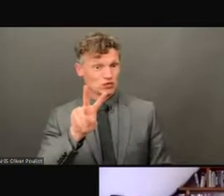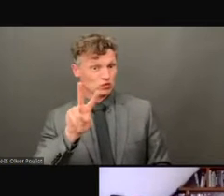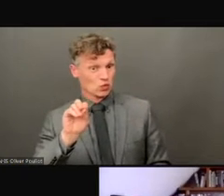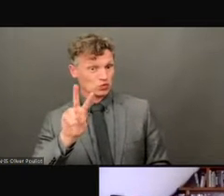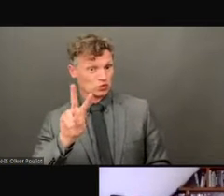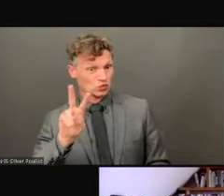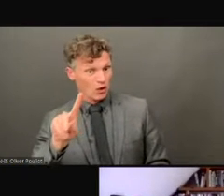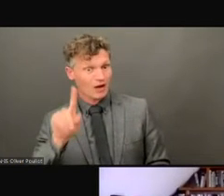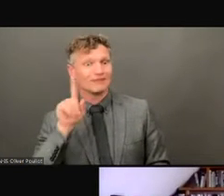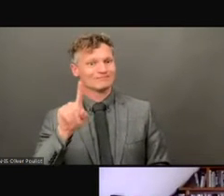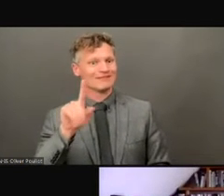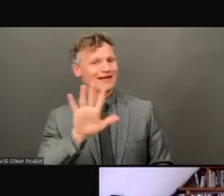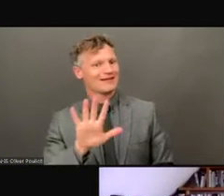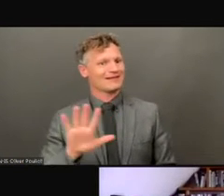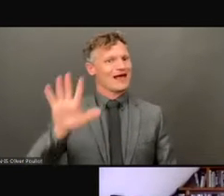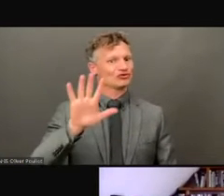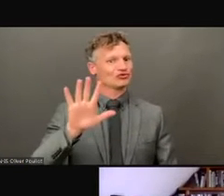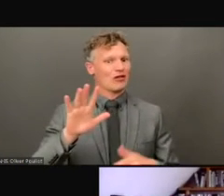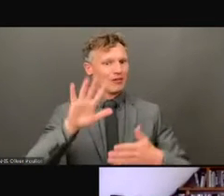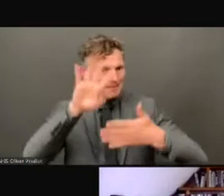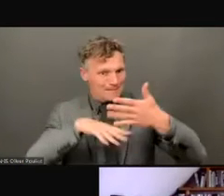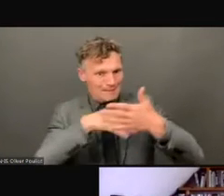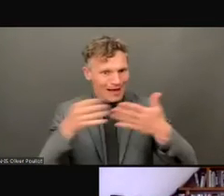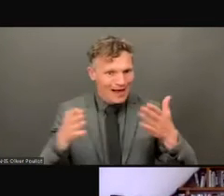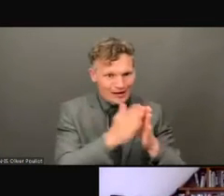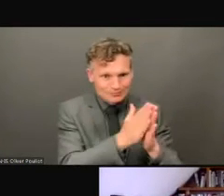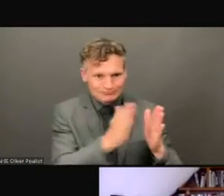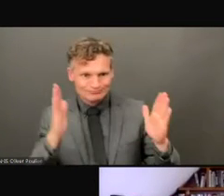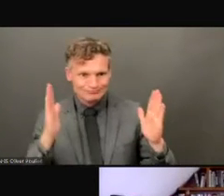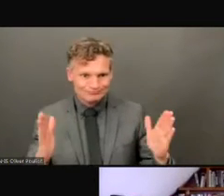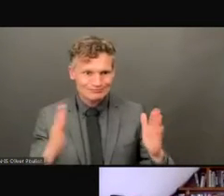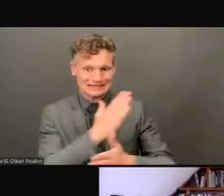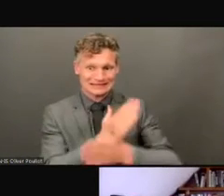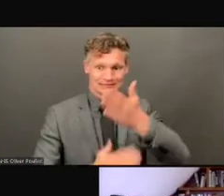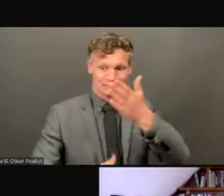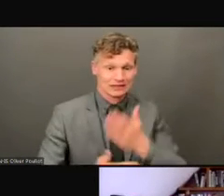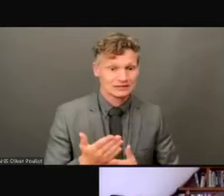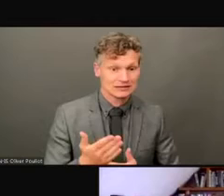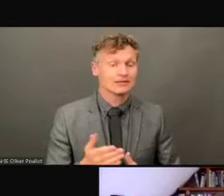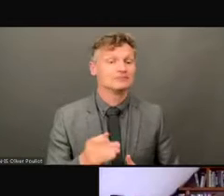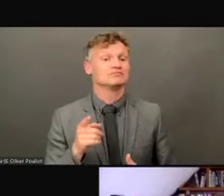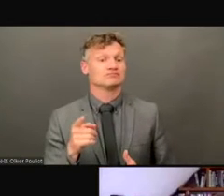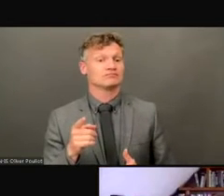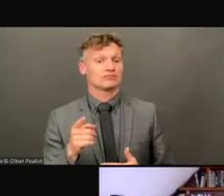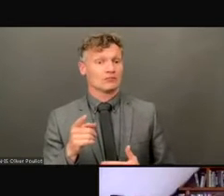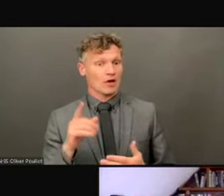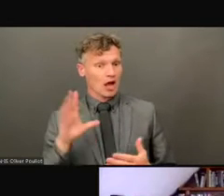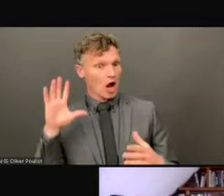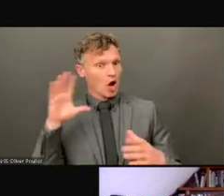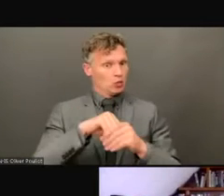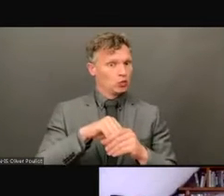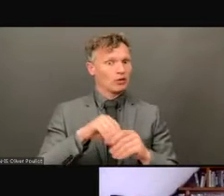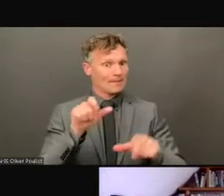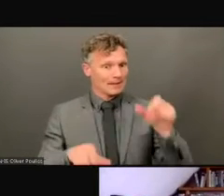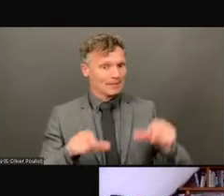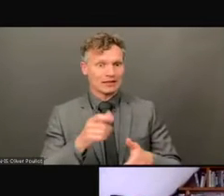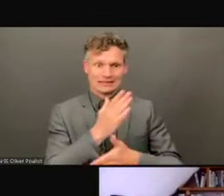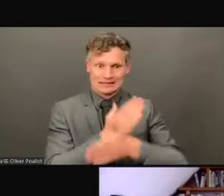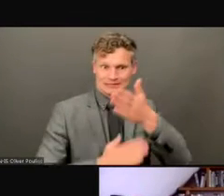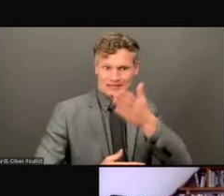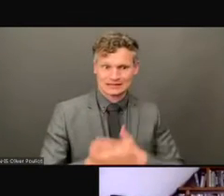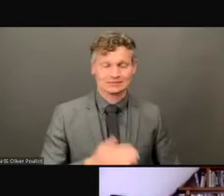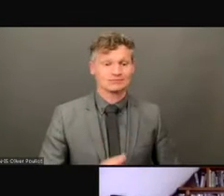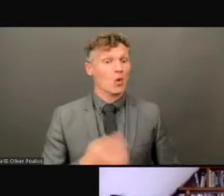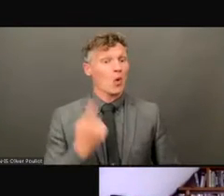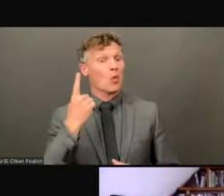older persons with disabilities. One priority of the work on the next National Action Plan is to raise awareness on the